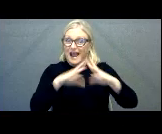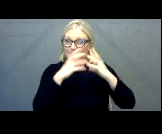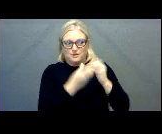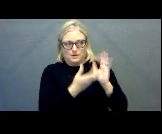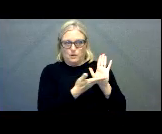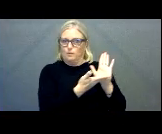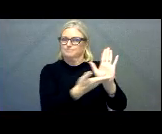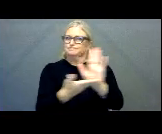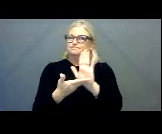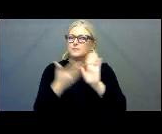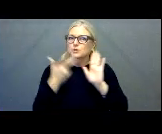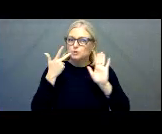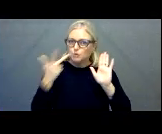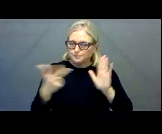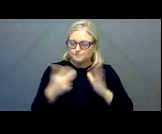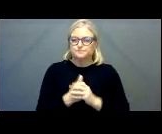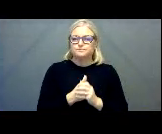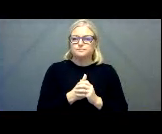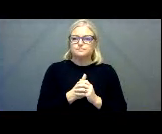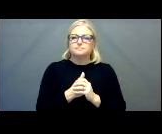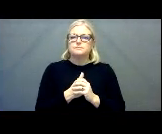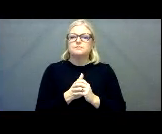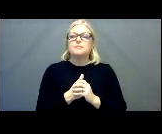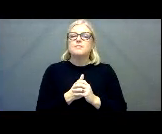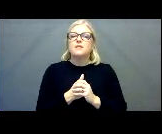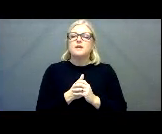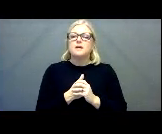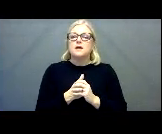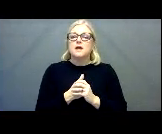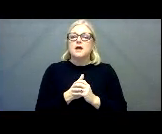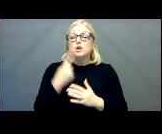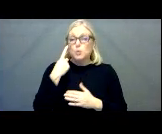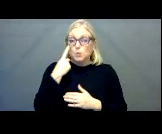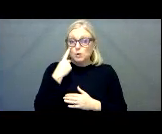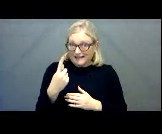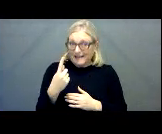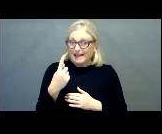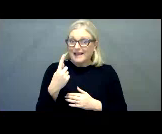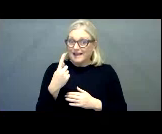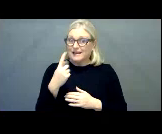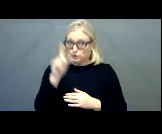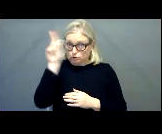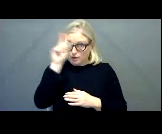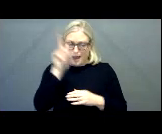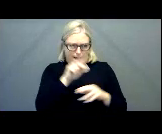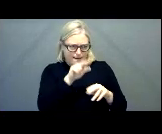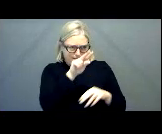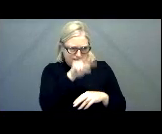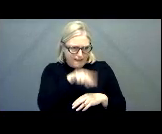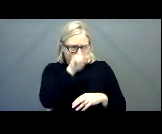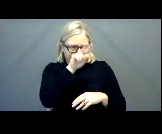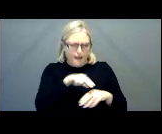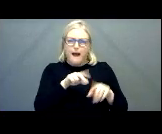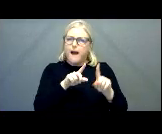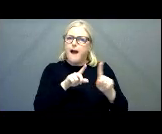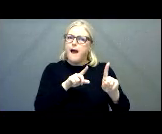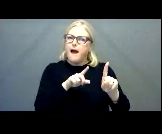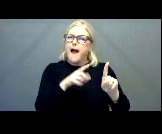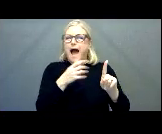of life instrument, you will notice that there are a lot of similarities. So it has one of the what we